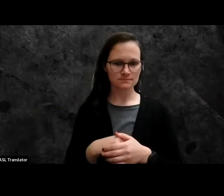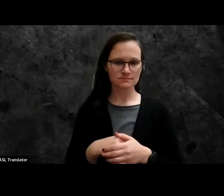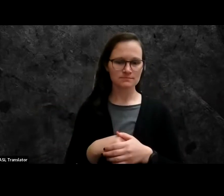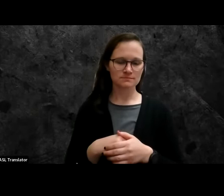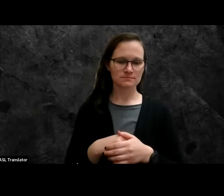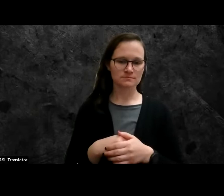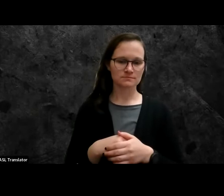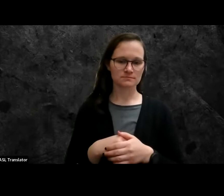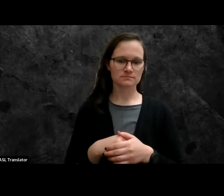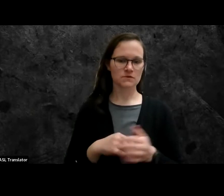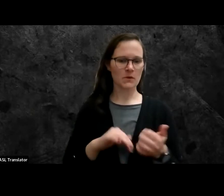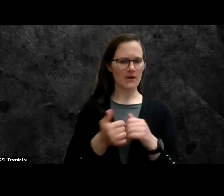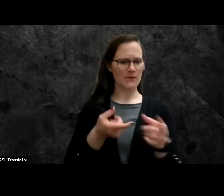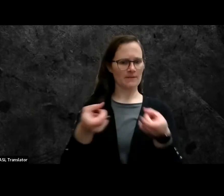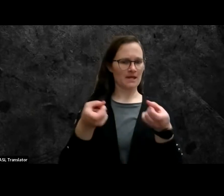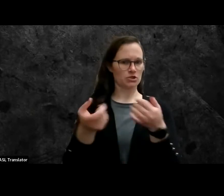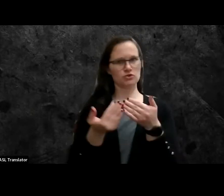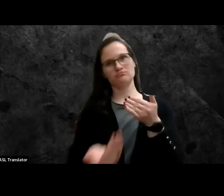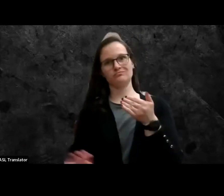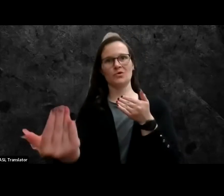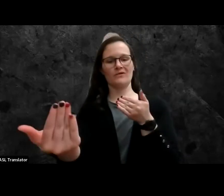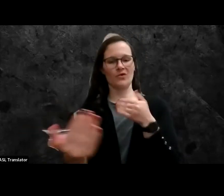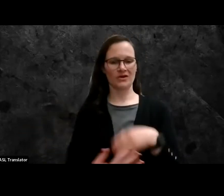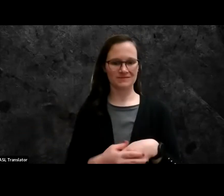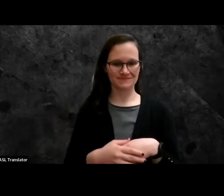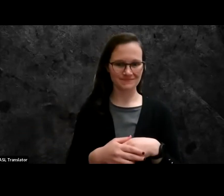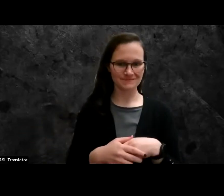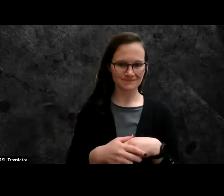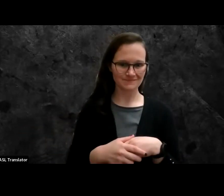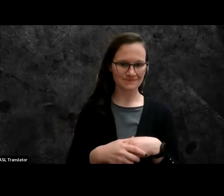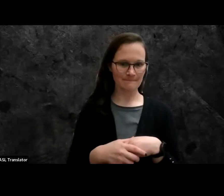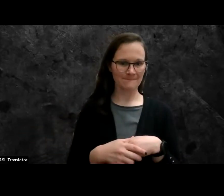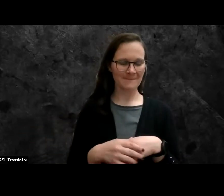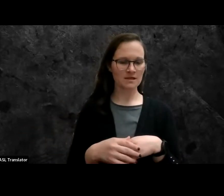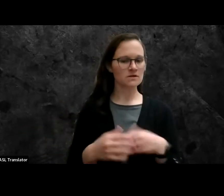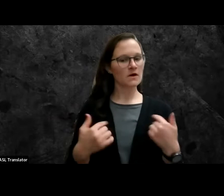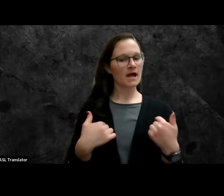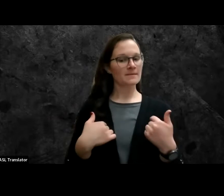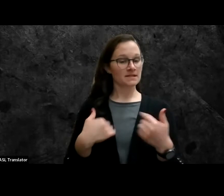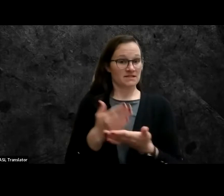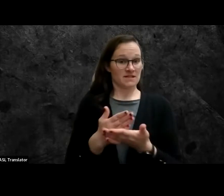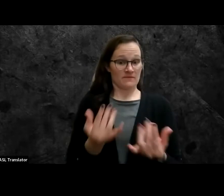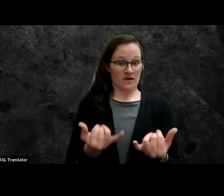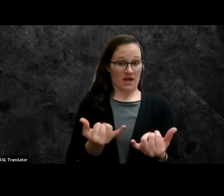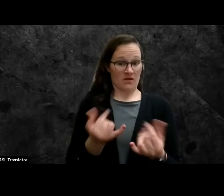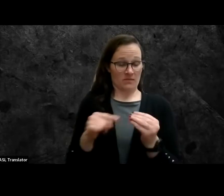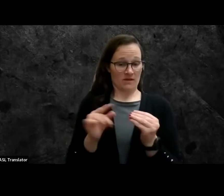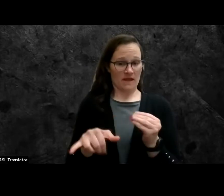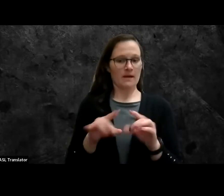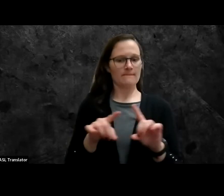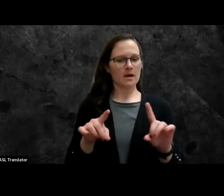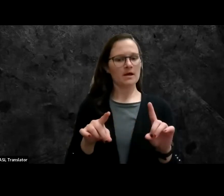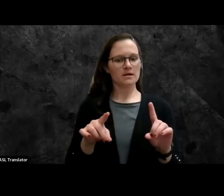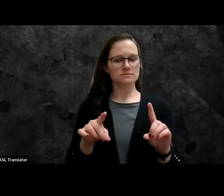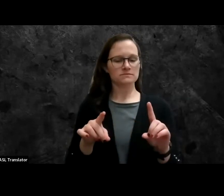manage going forward. So I'm going to stop there, but primarily I wanted to say welcome back. We're in, I think, a mode where we, I believe,